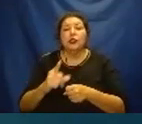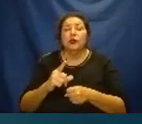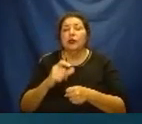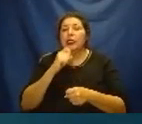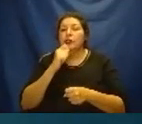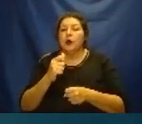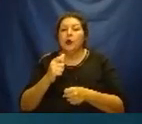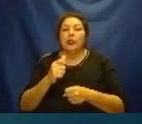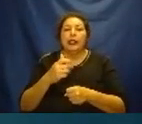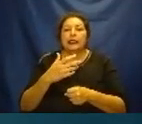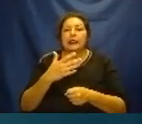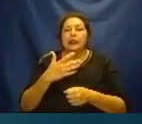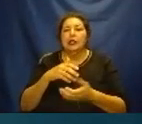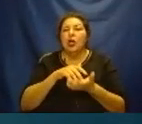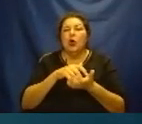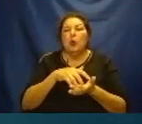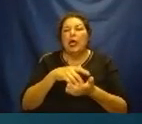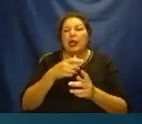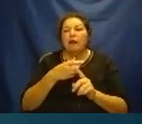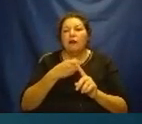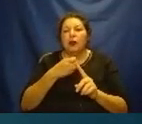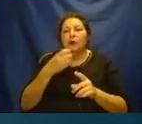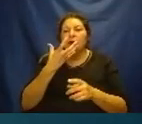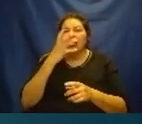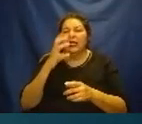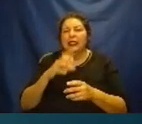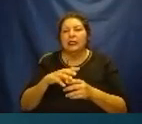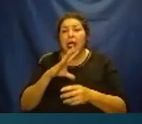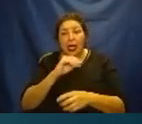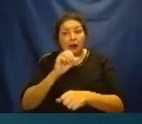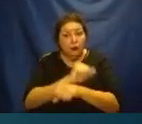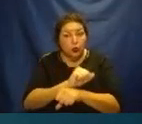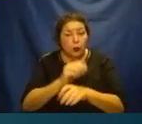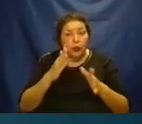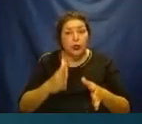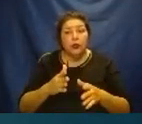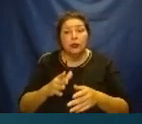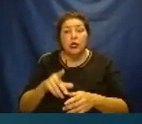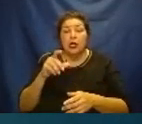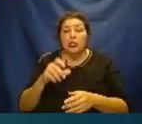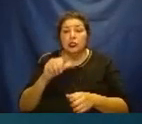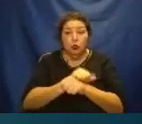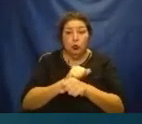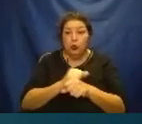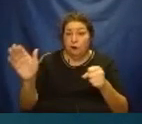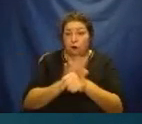get dehydrated, and for the workers, that you can work at your full potential during the